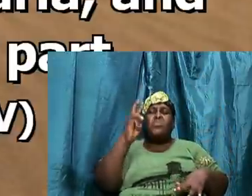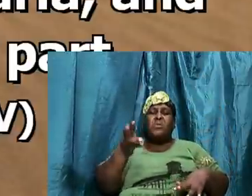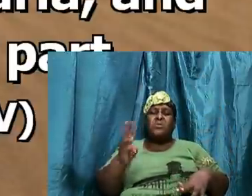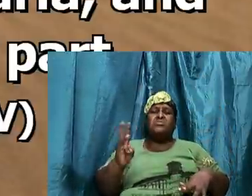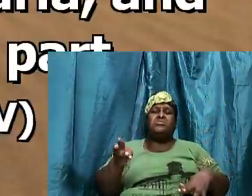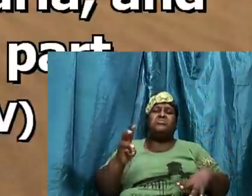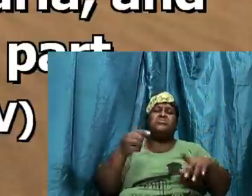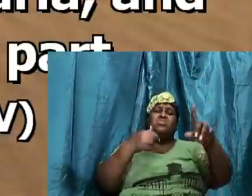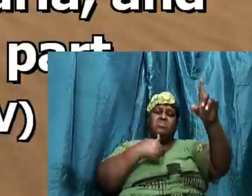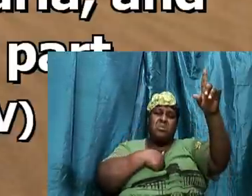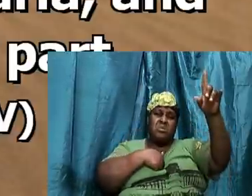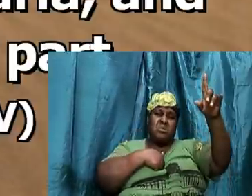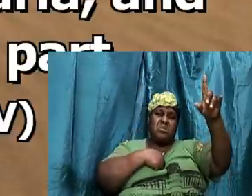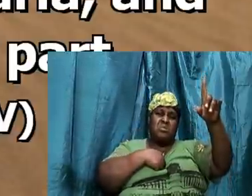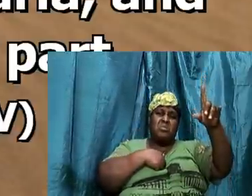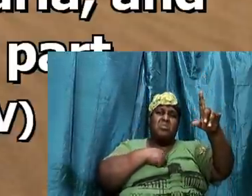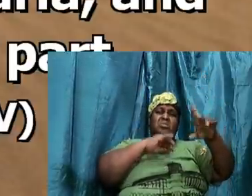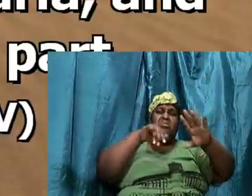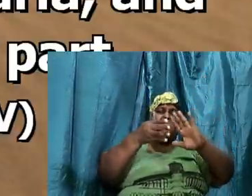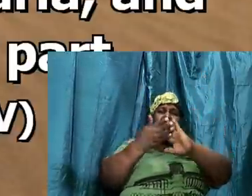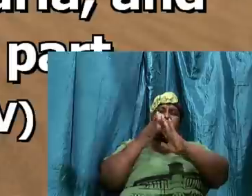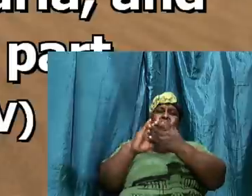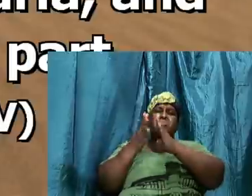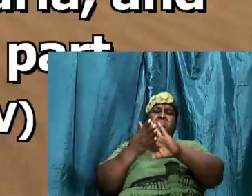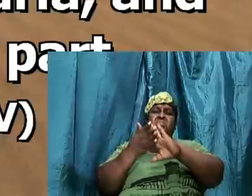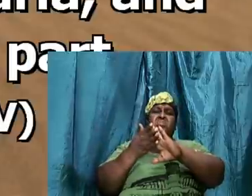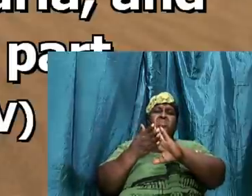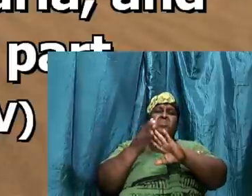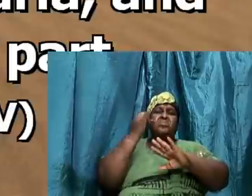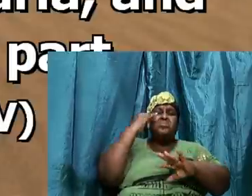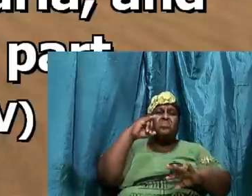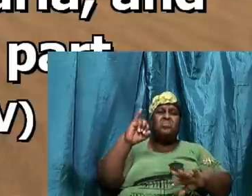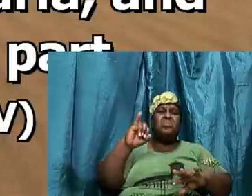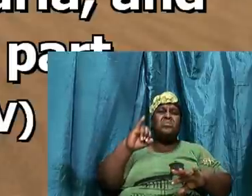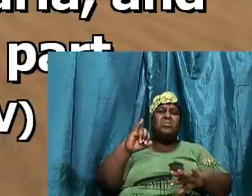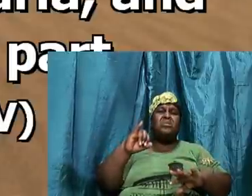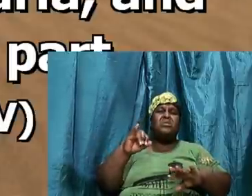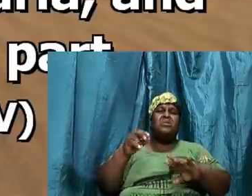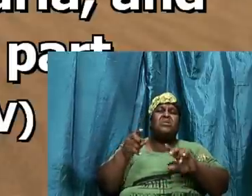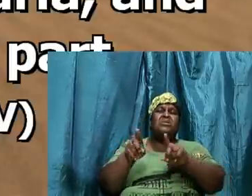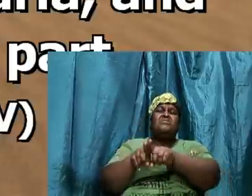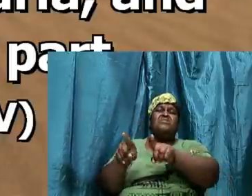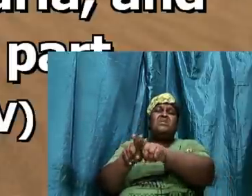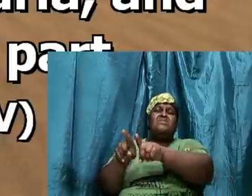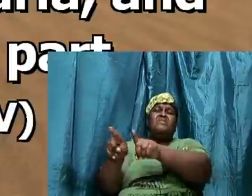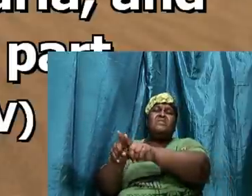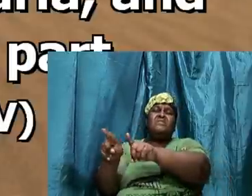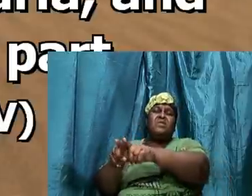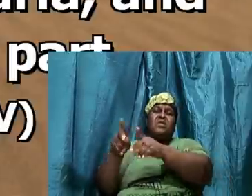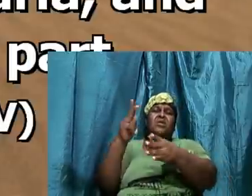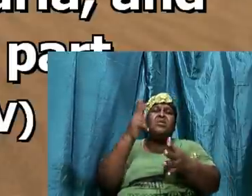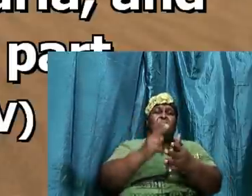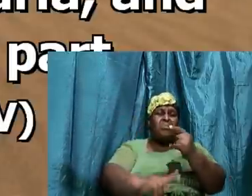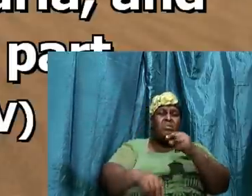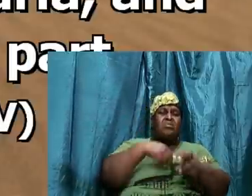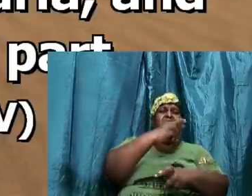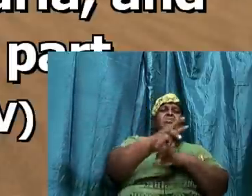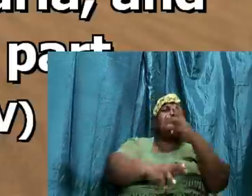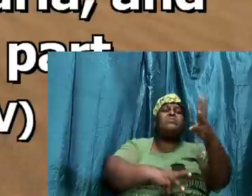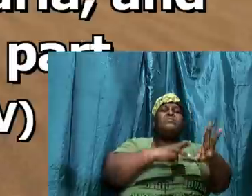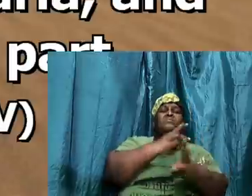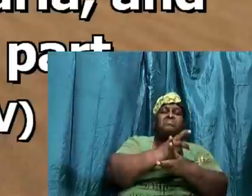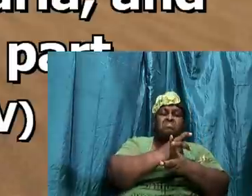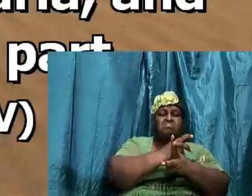in Jerusalem and in all Judea and in Samaria and unto the uttermost parts of